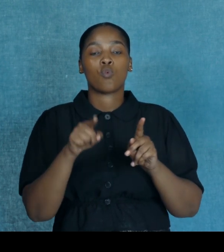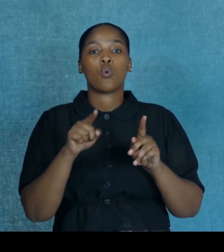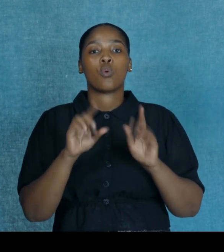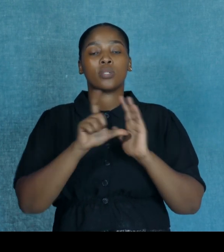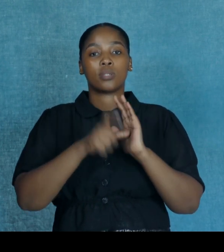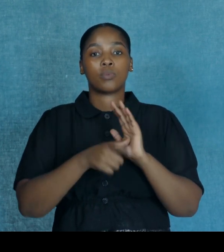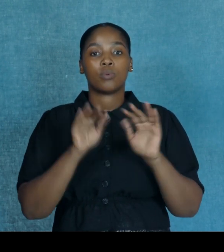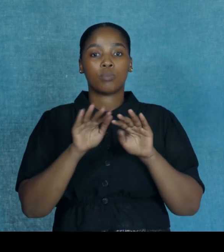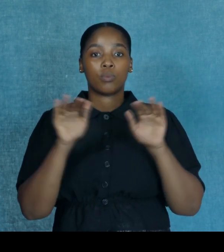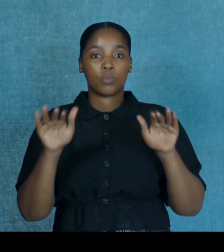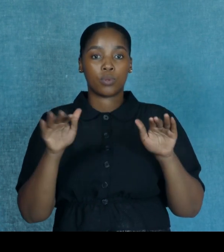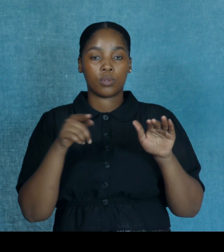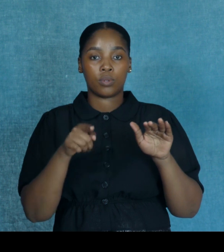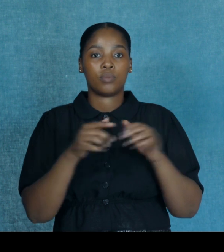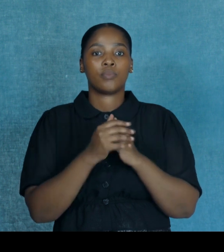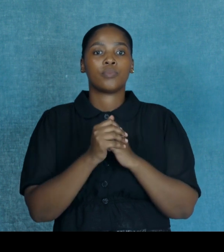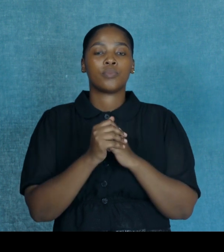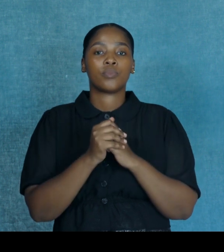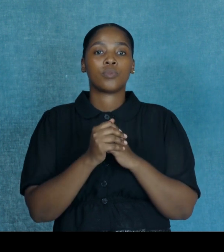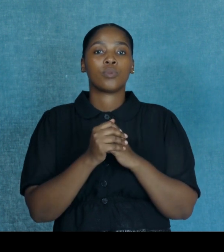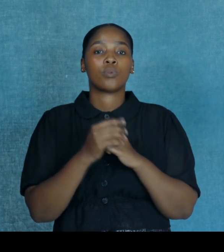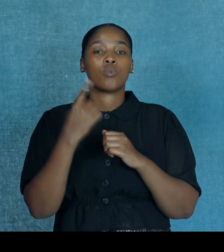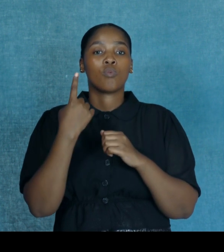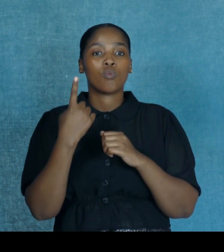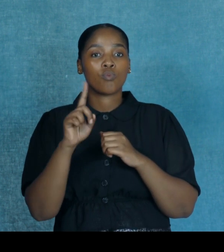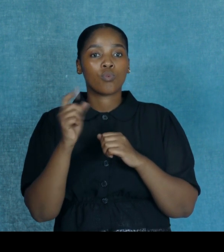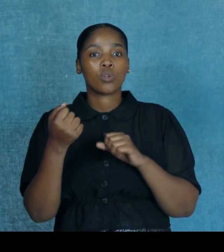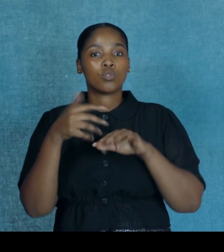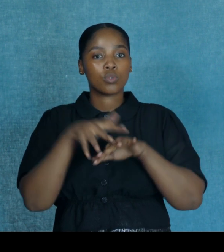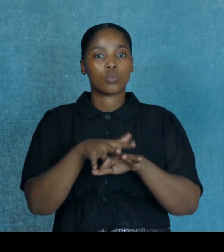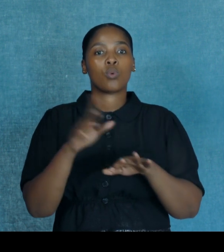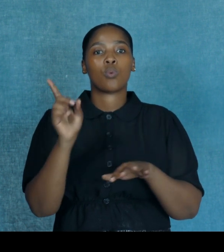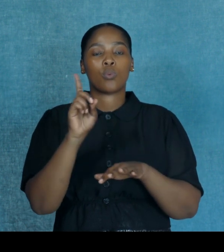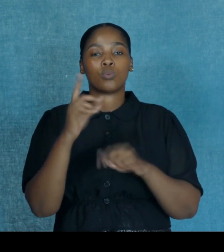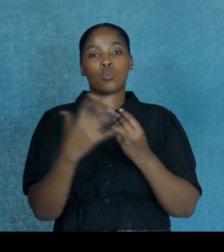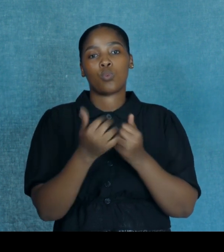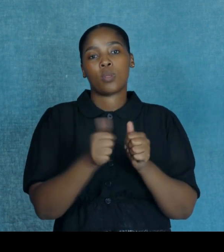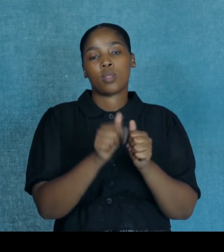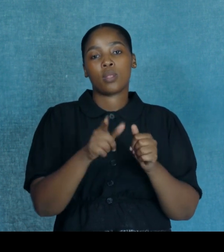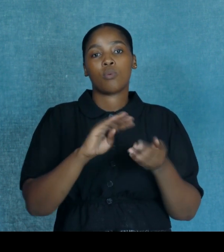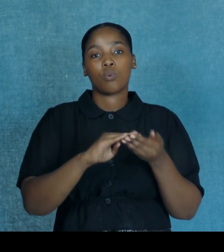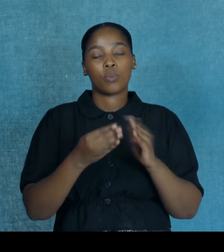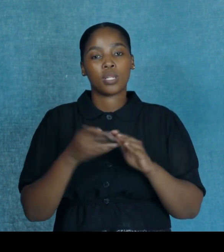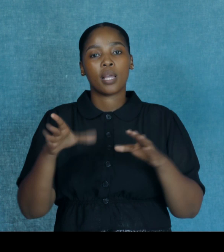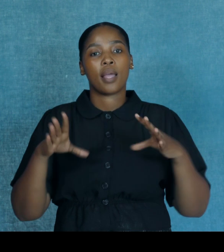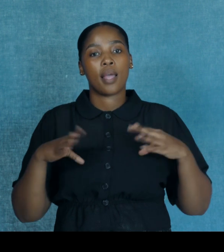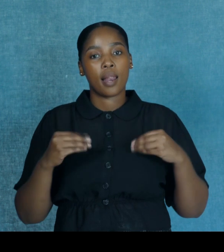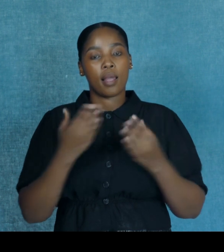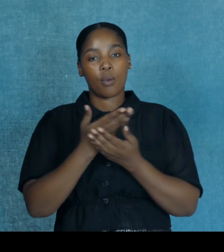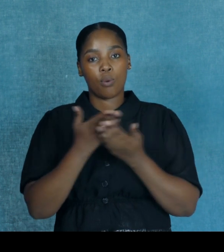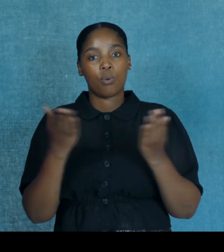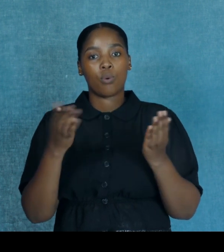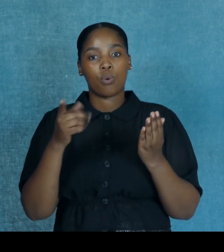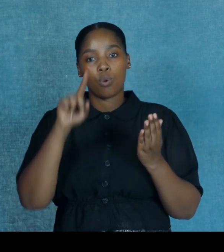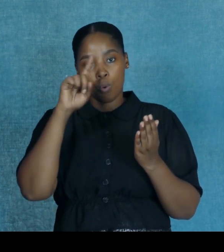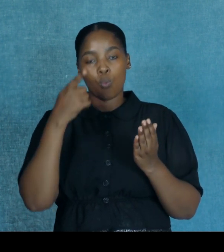their maximum level of independence and integration into the community, and also to allow them to take their rightful place